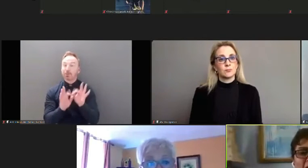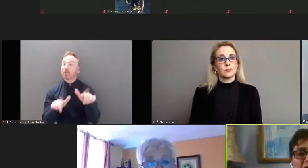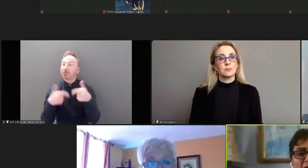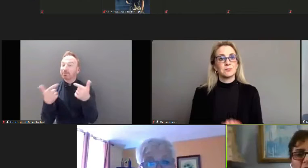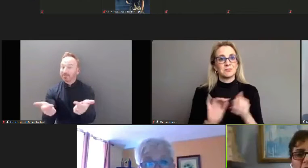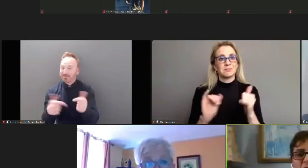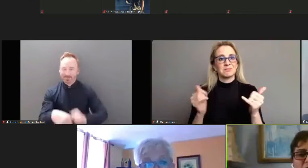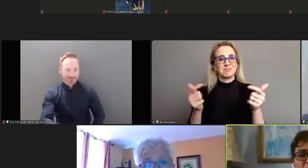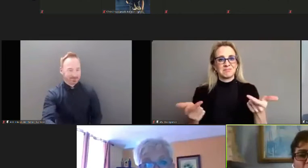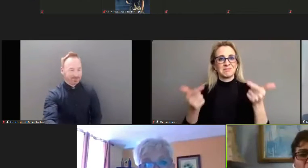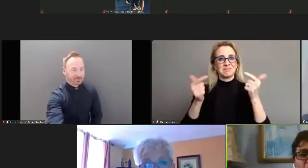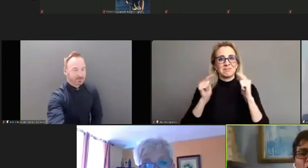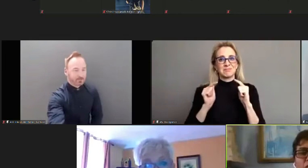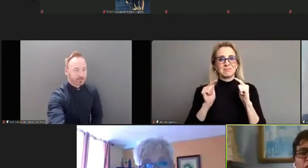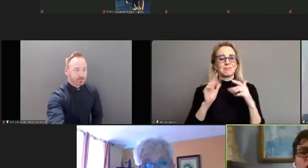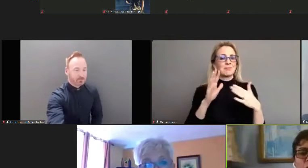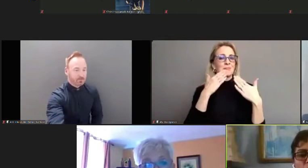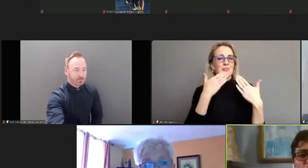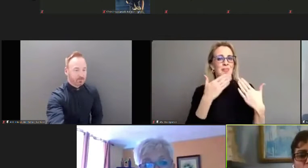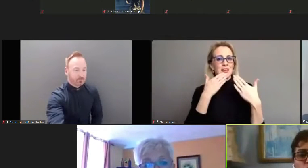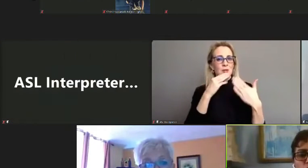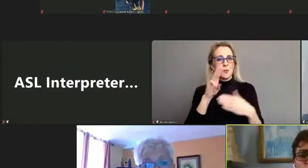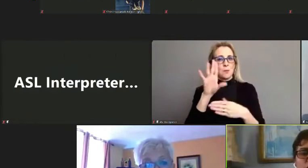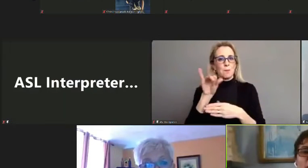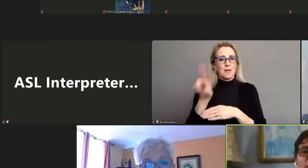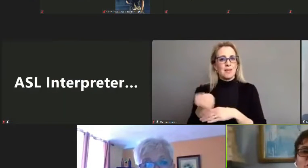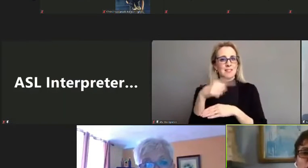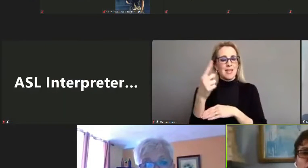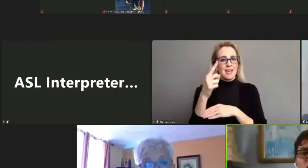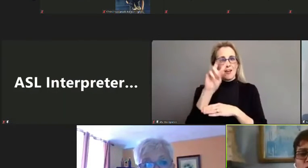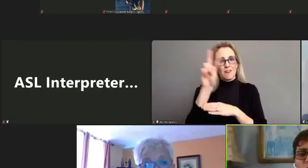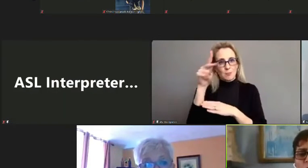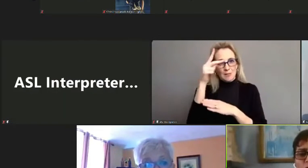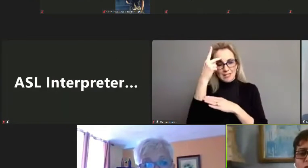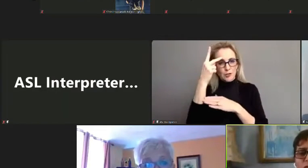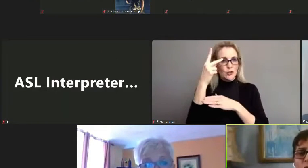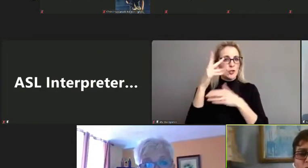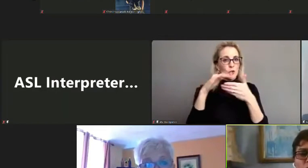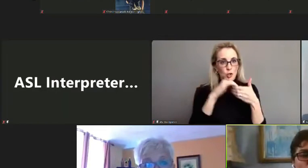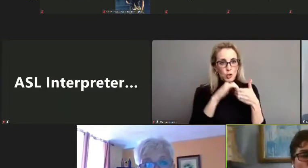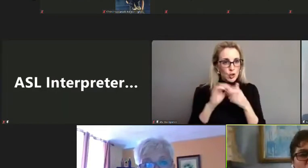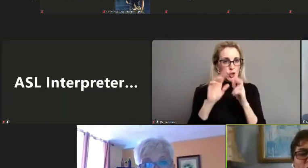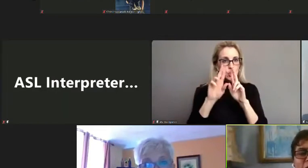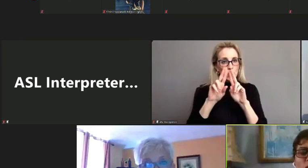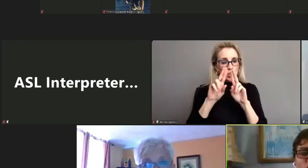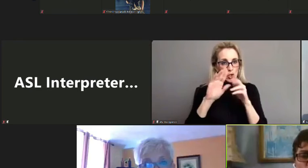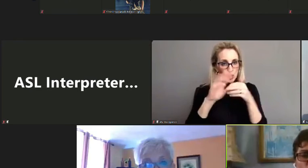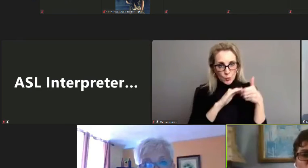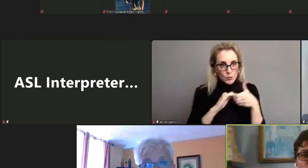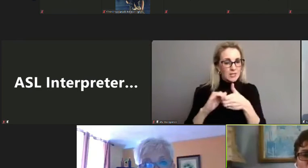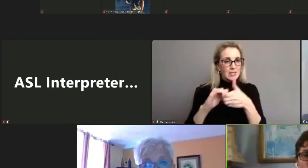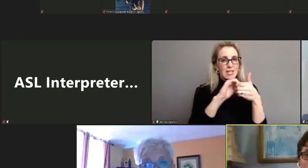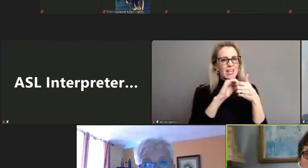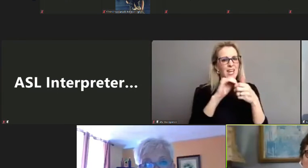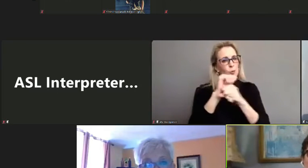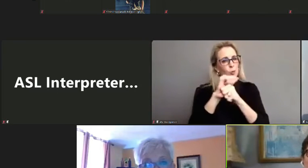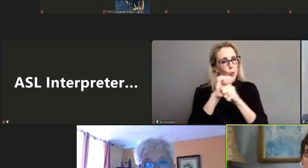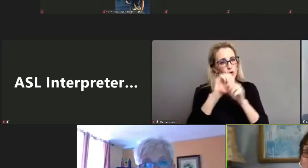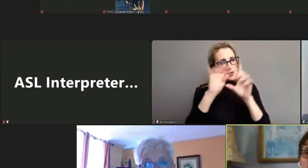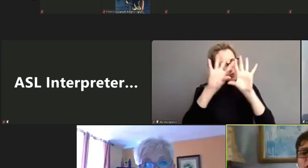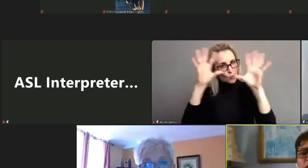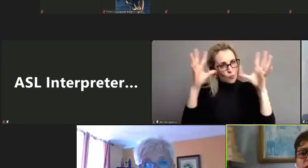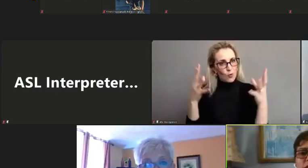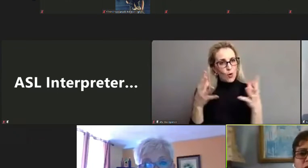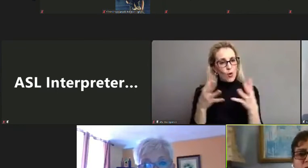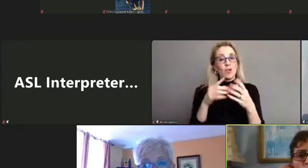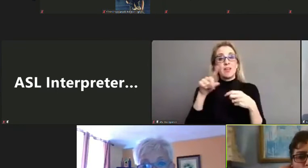a day of global unity and solidarity of all workers around the world. This May Day clearly